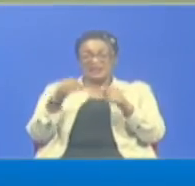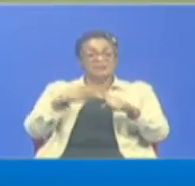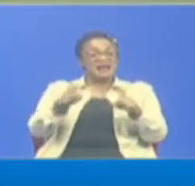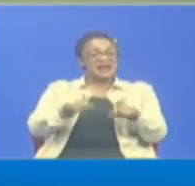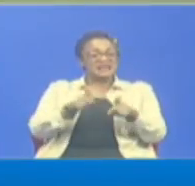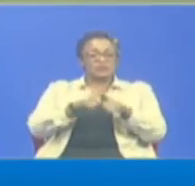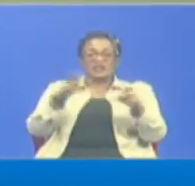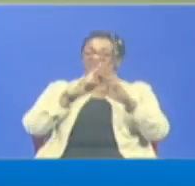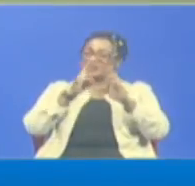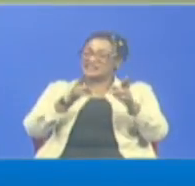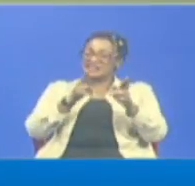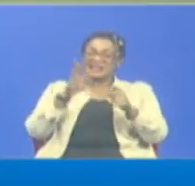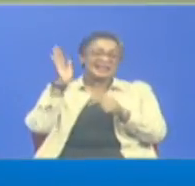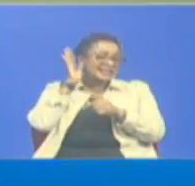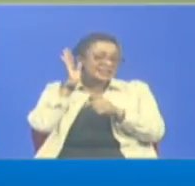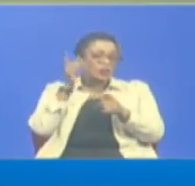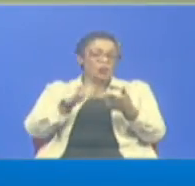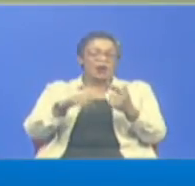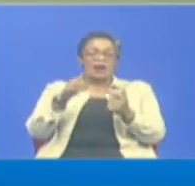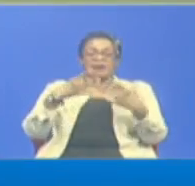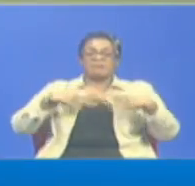listening to what colleagues are saying,